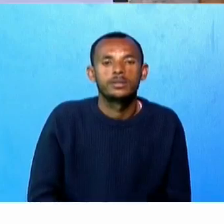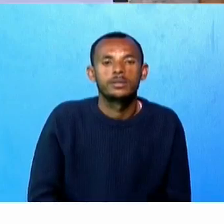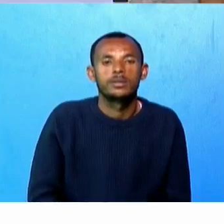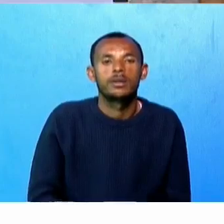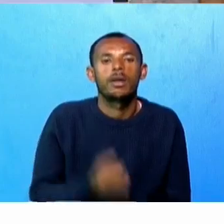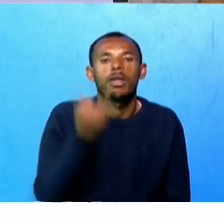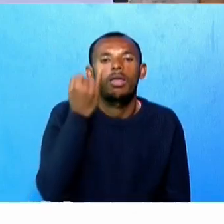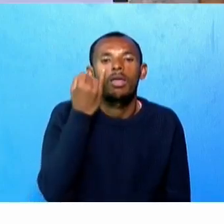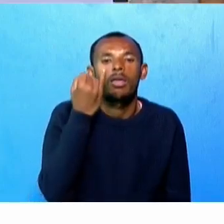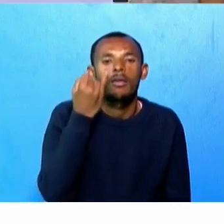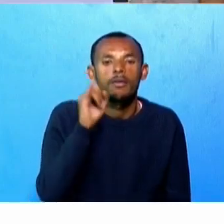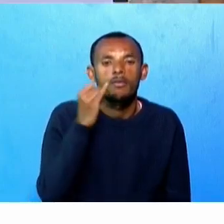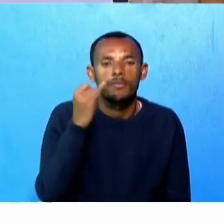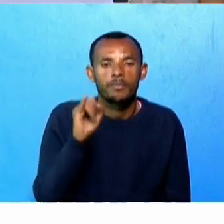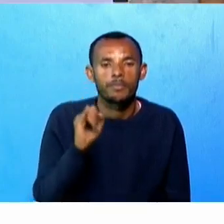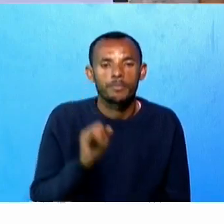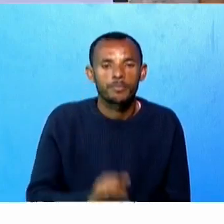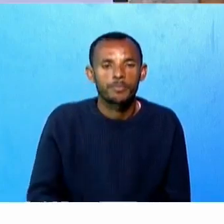If